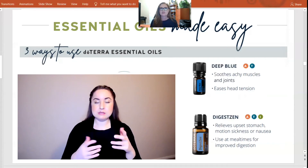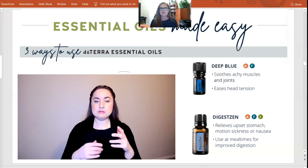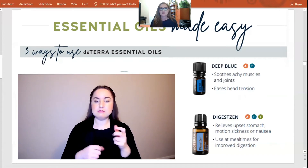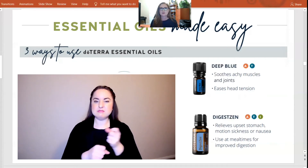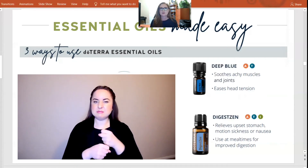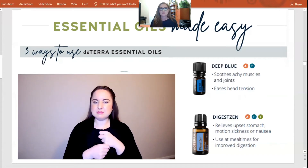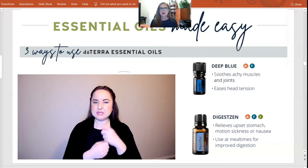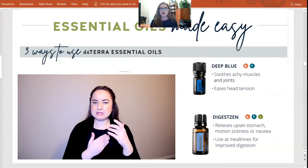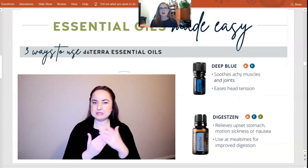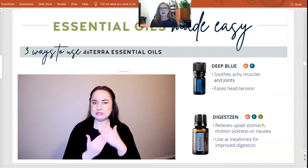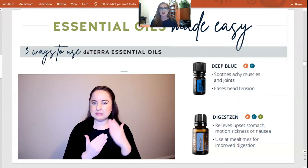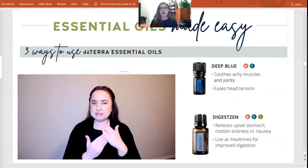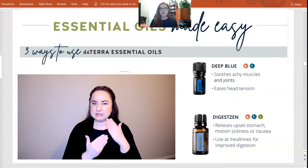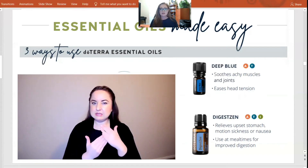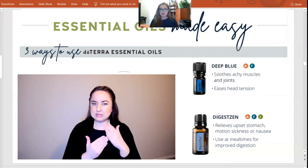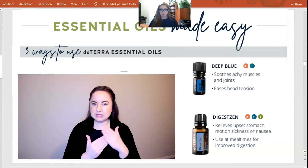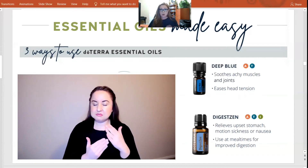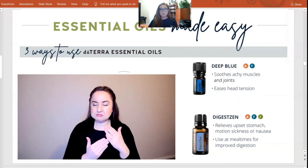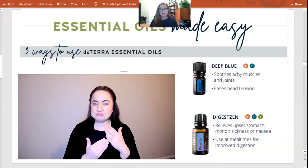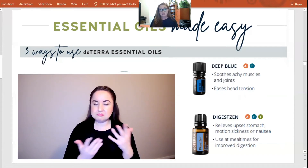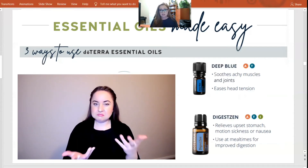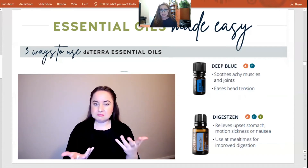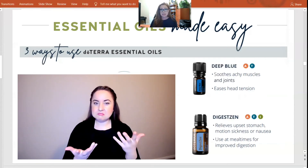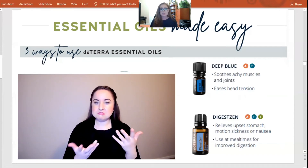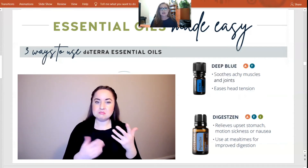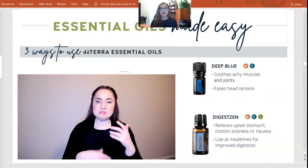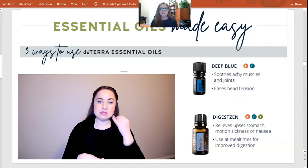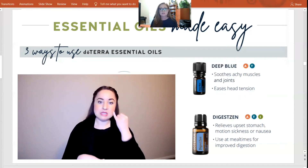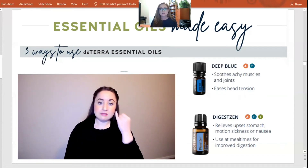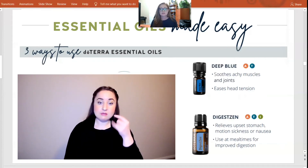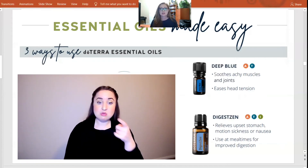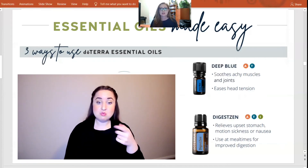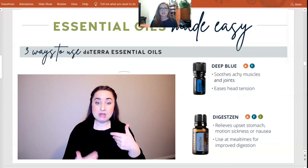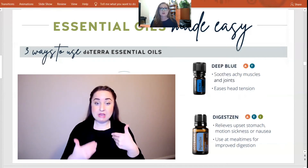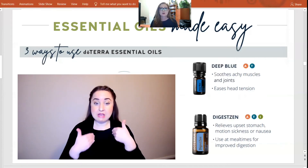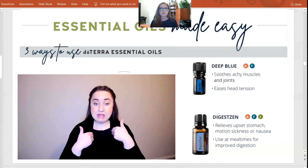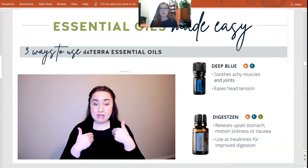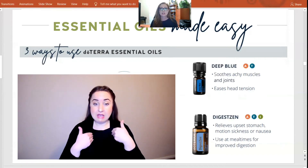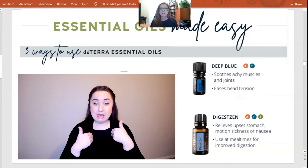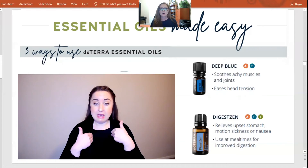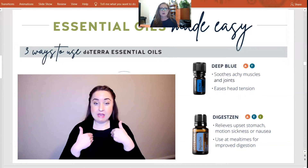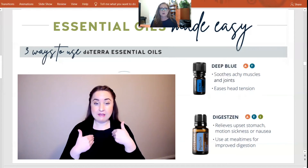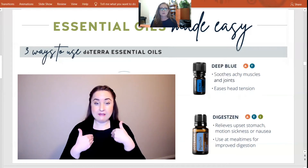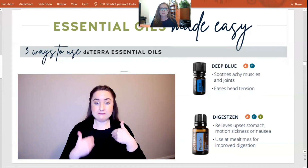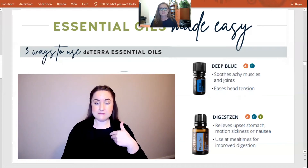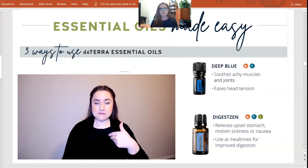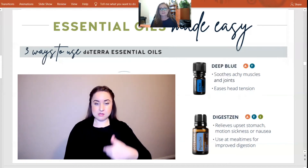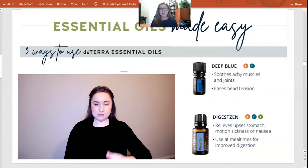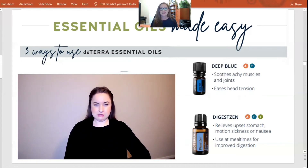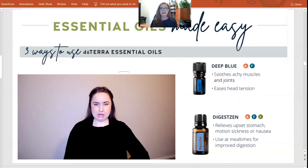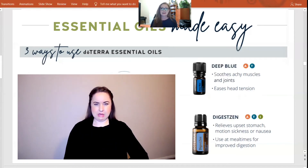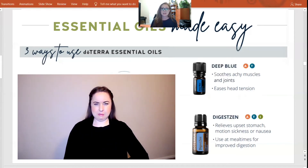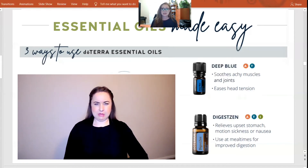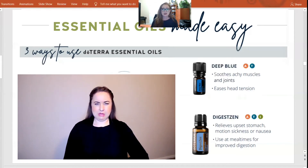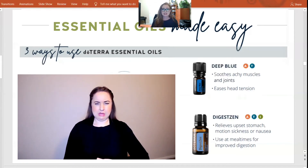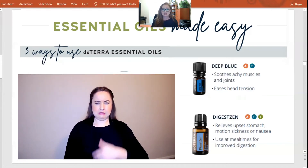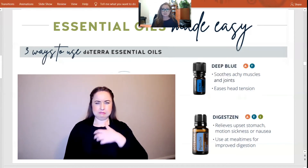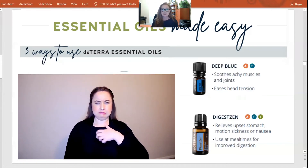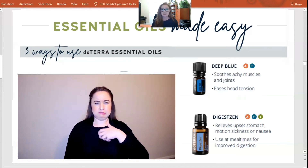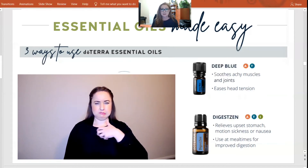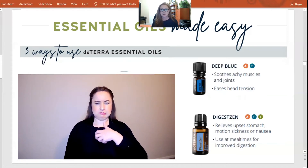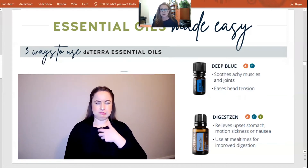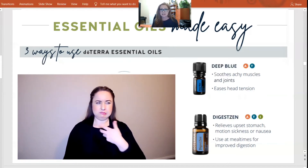If you are having a rumbling in your tummy and you don't really know, am I going to be